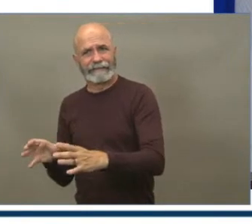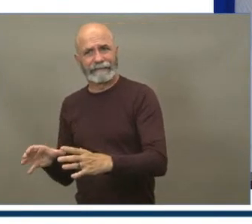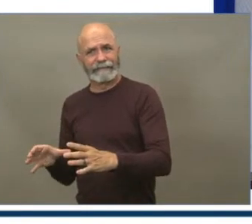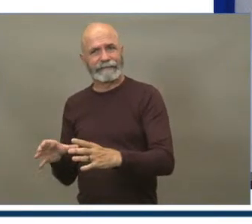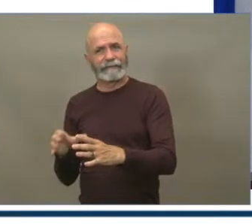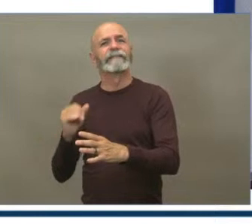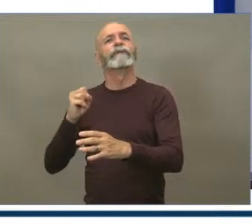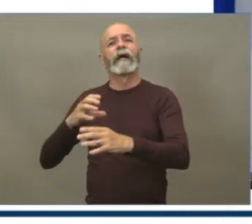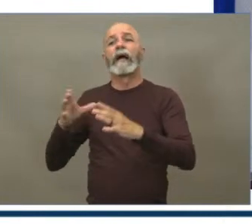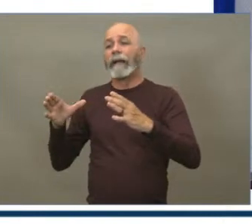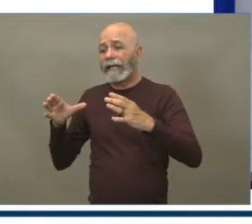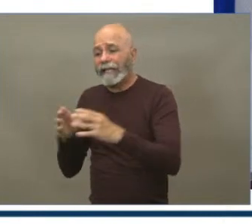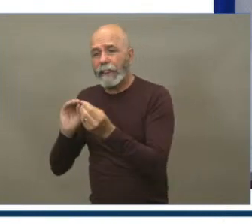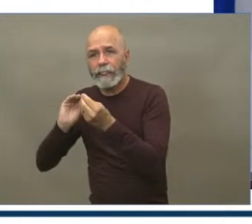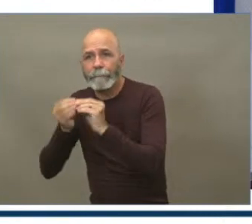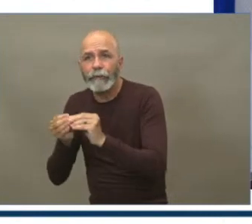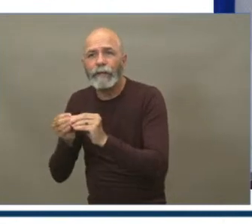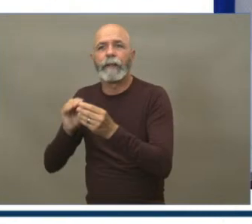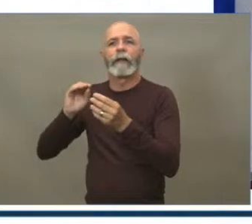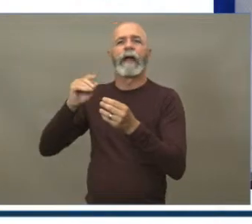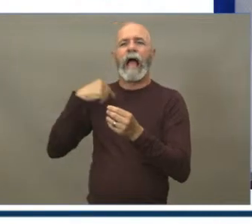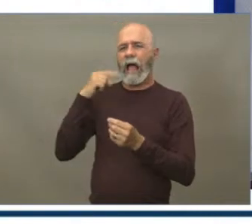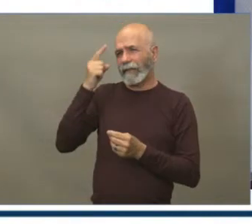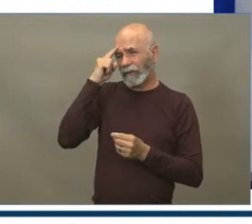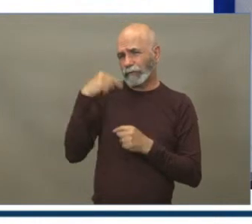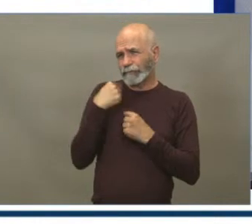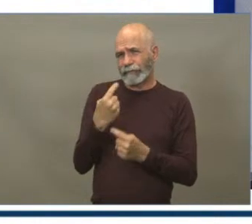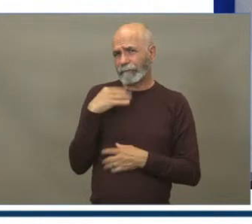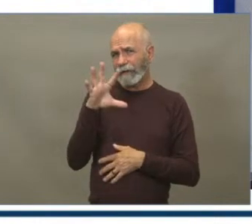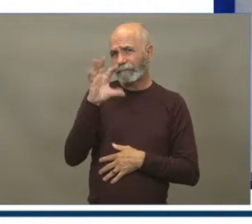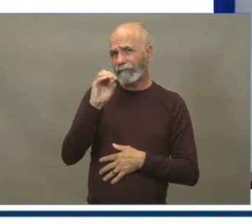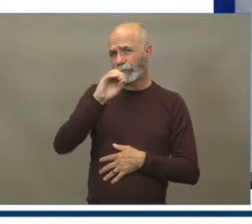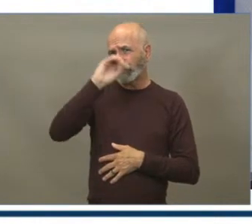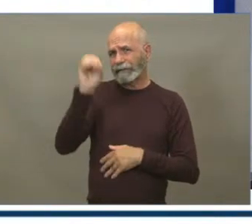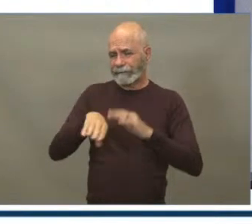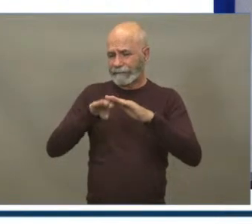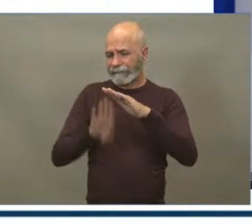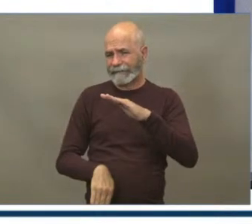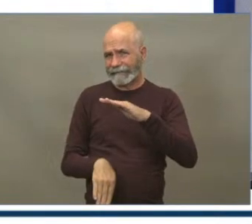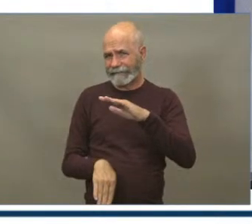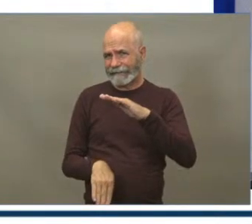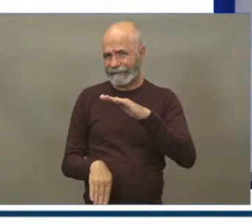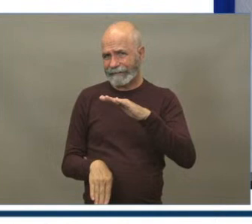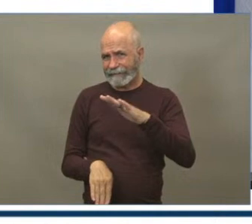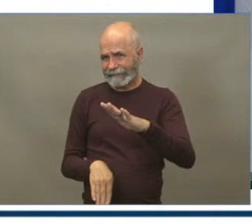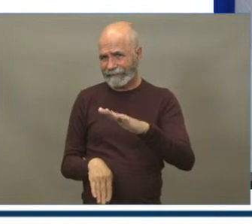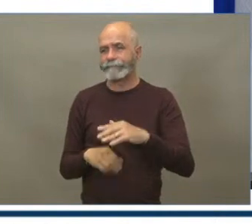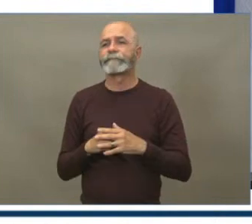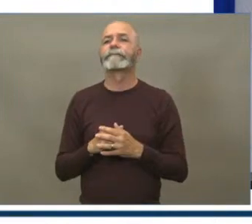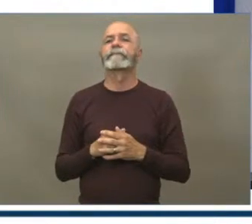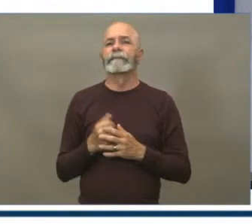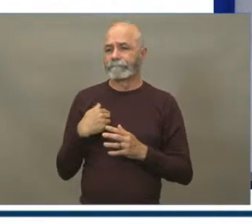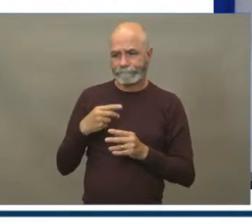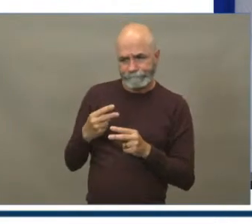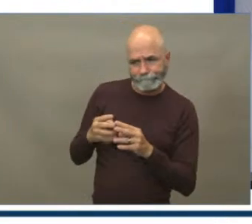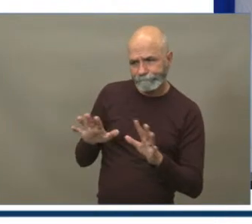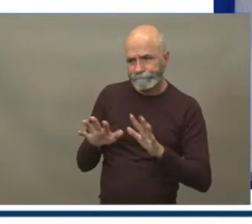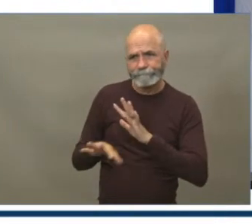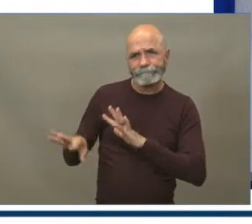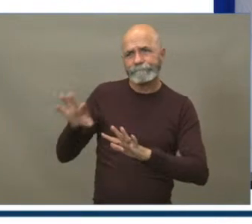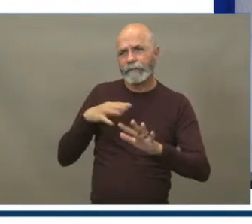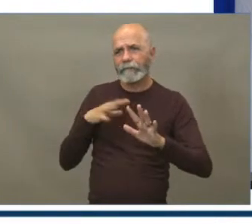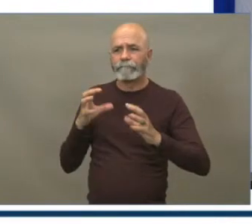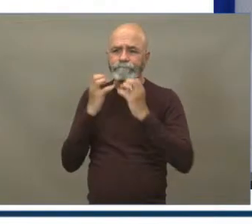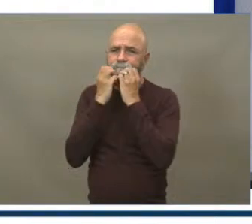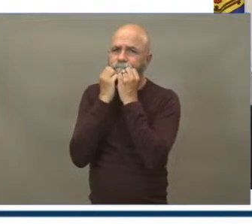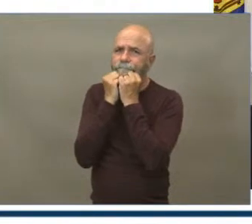My understanding is that they're 50% or below. So we continue to make sure that we're valuing the work and doing the safe protocol that we can